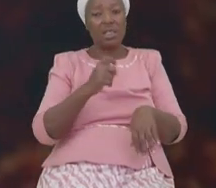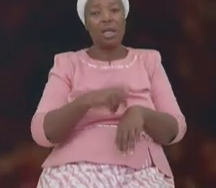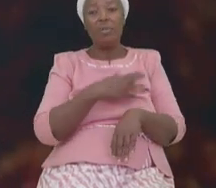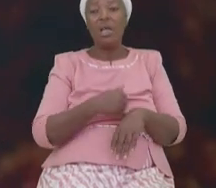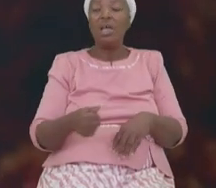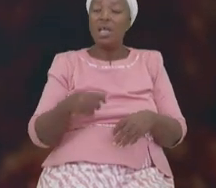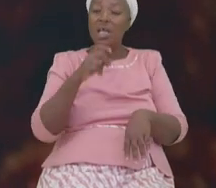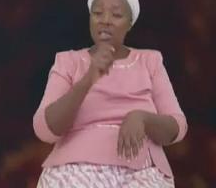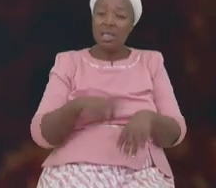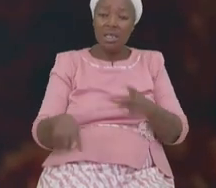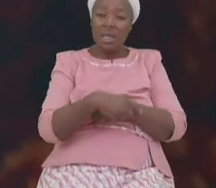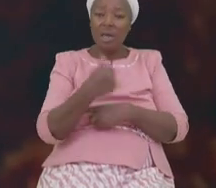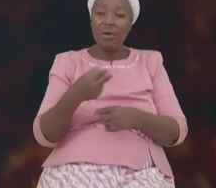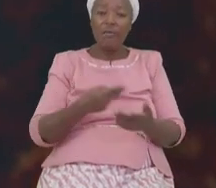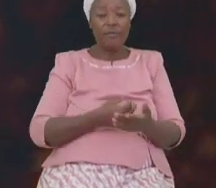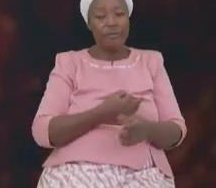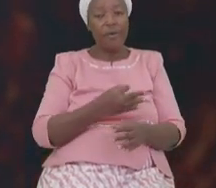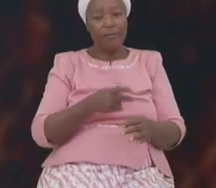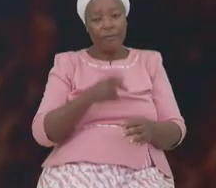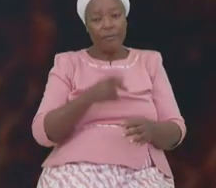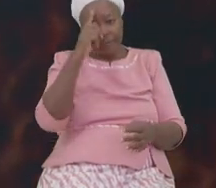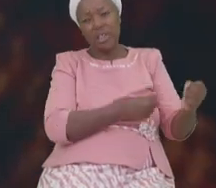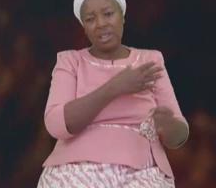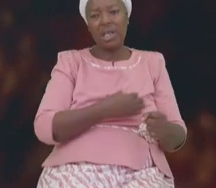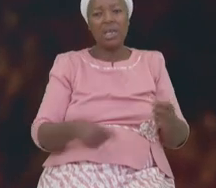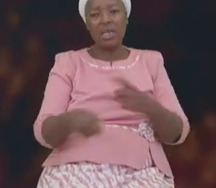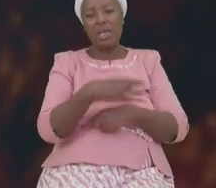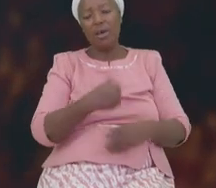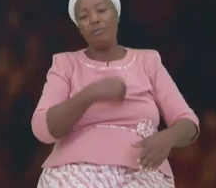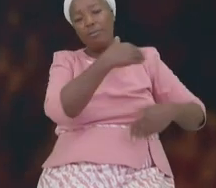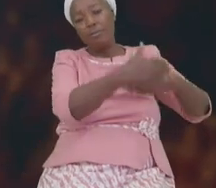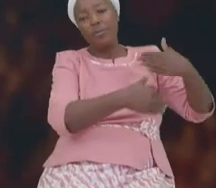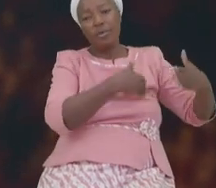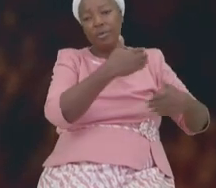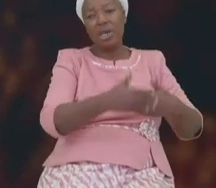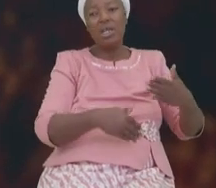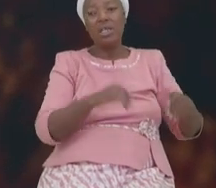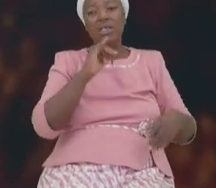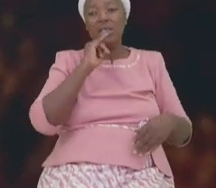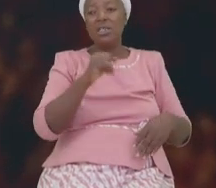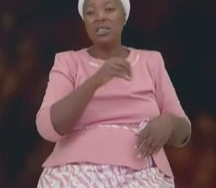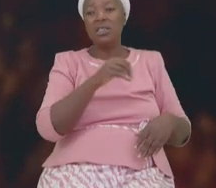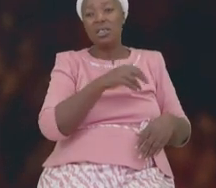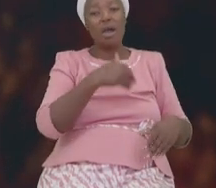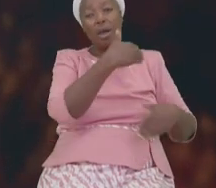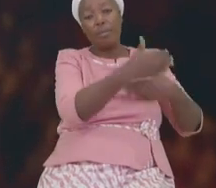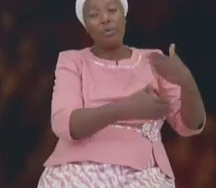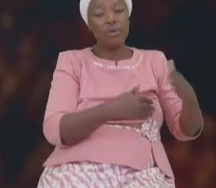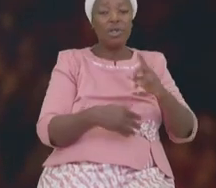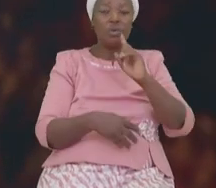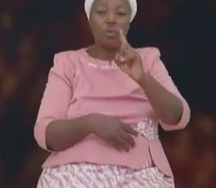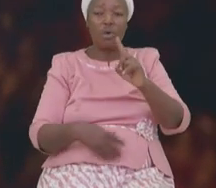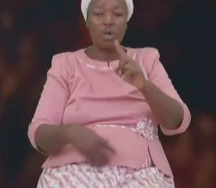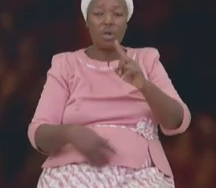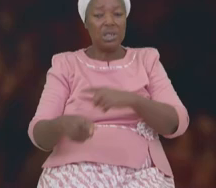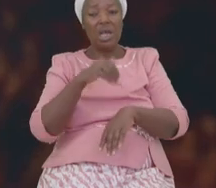A day of faith and a day of progress is, a life of progress is progress 1 day at a